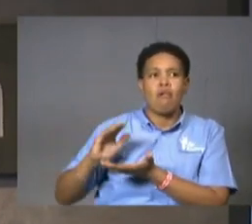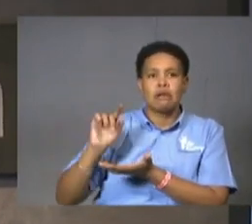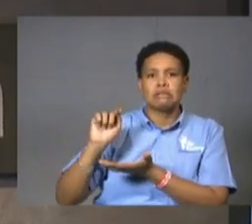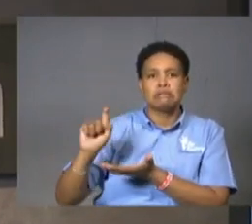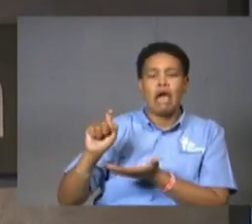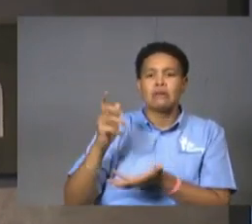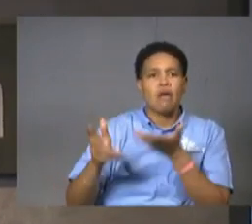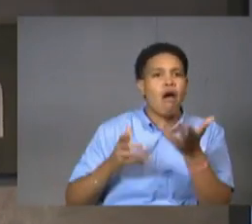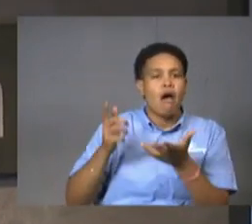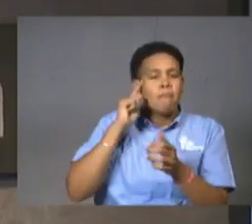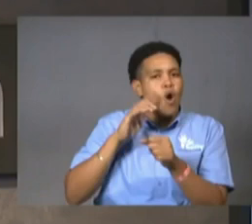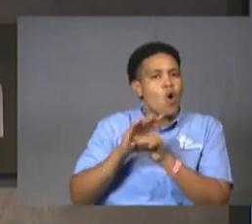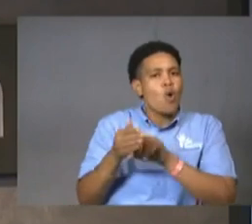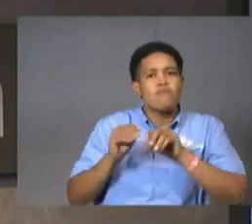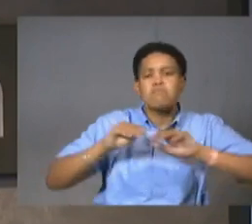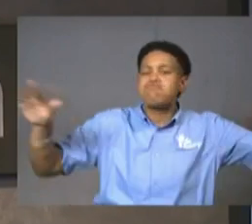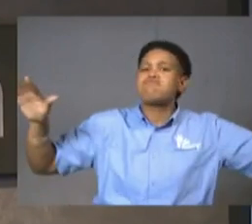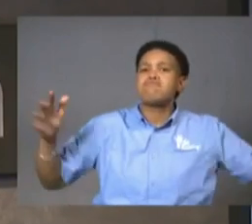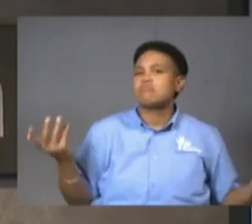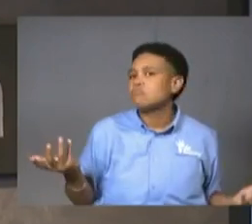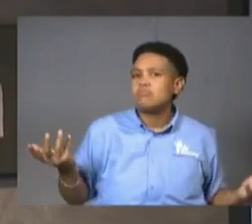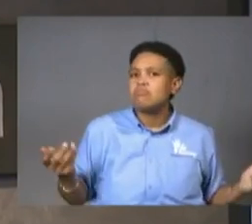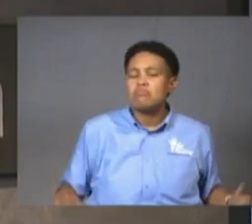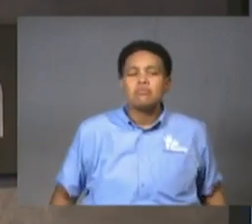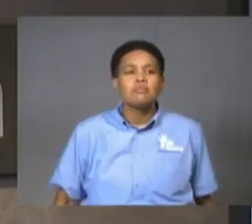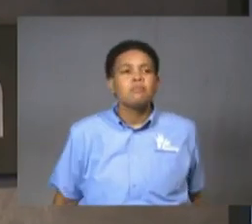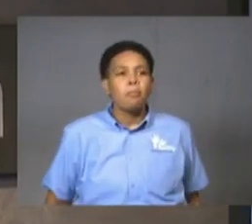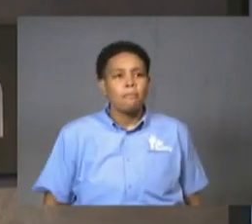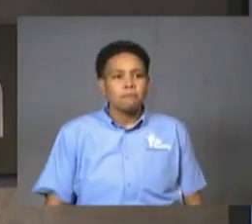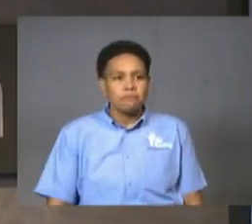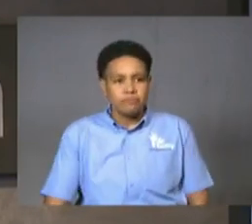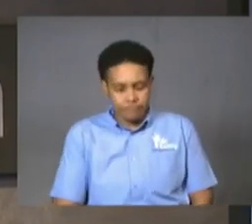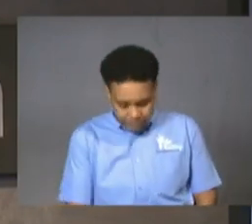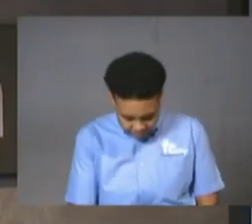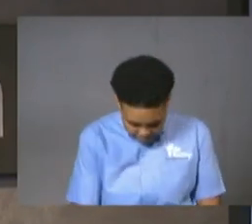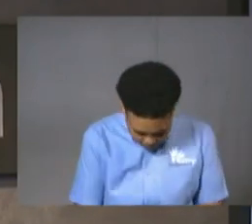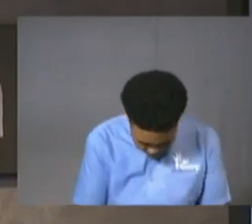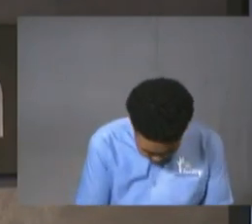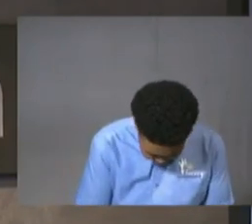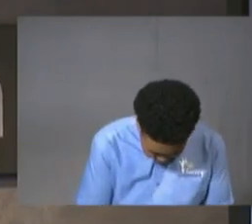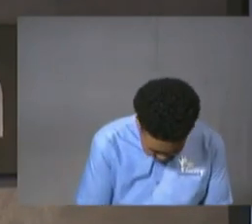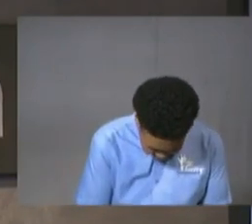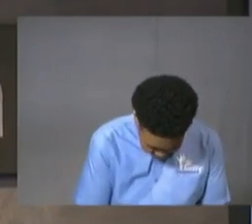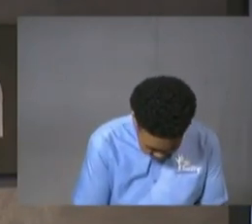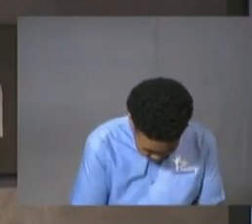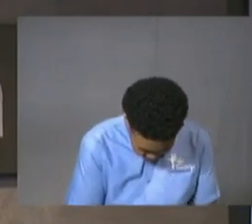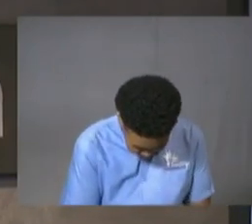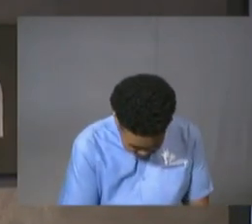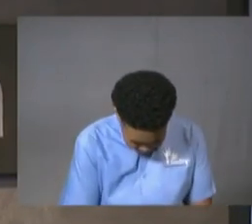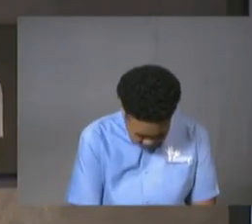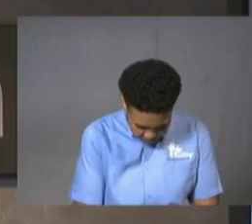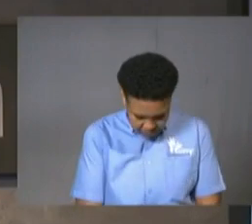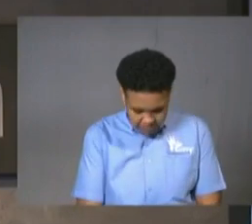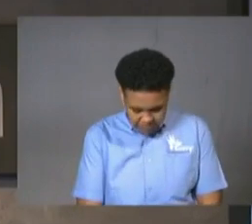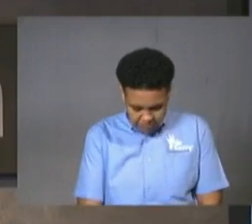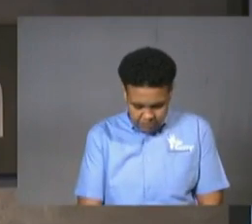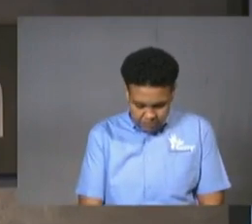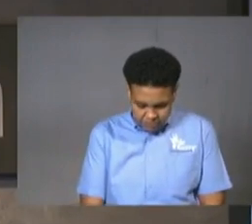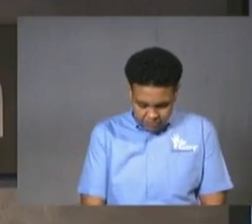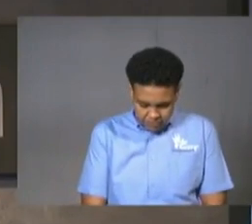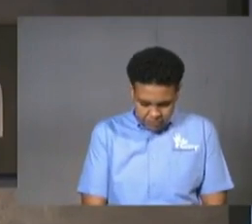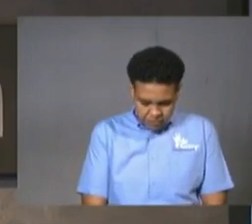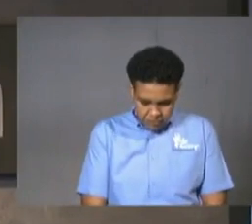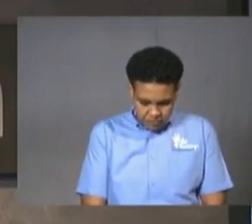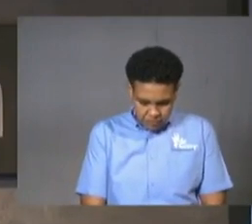effect COVID is having on the economy. Our package of measures in our manifesto have been